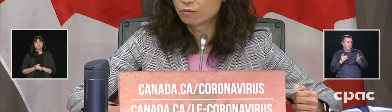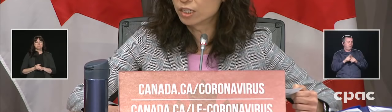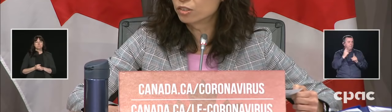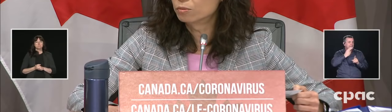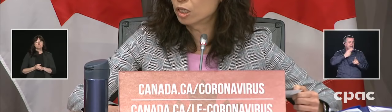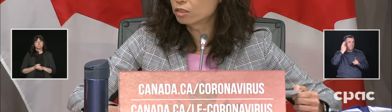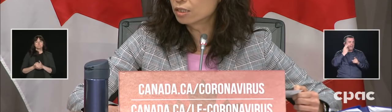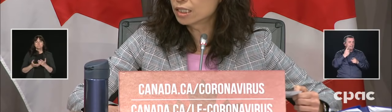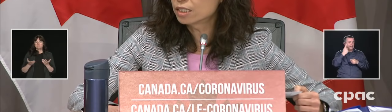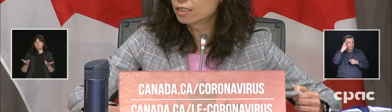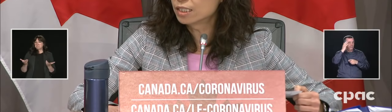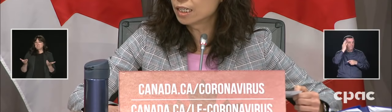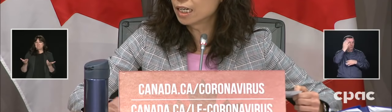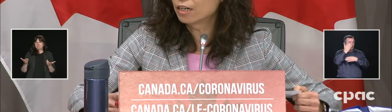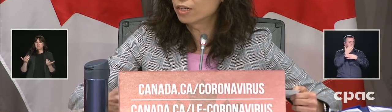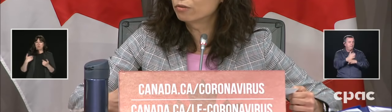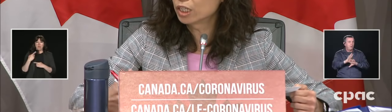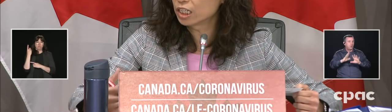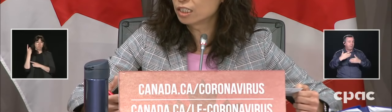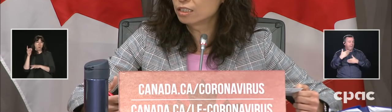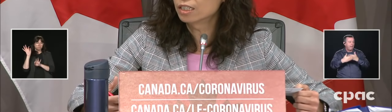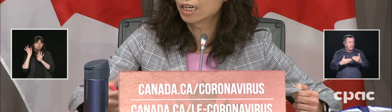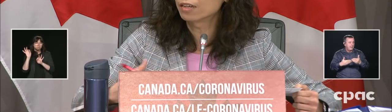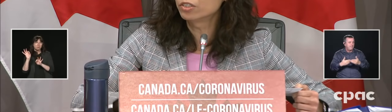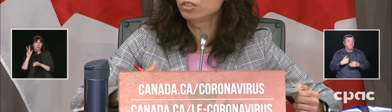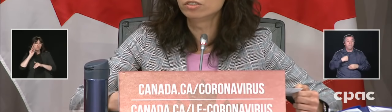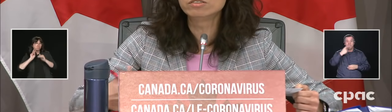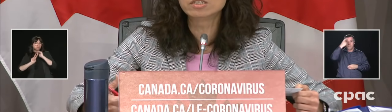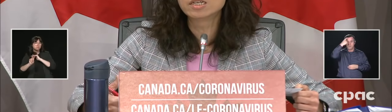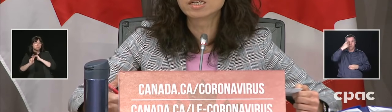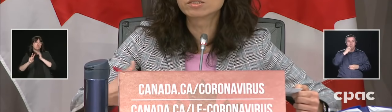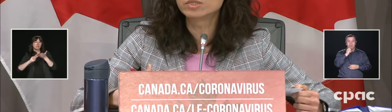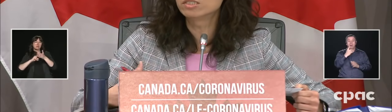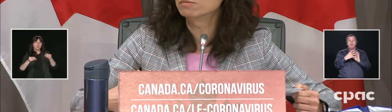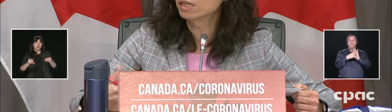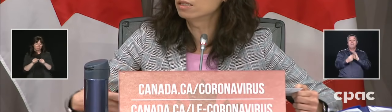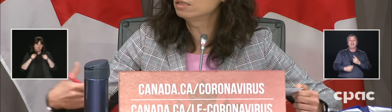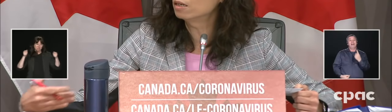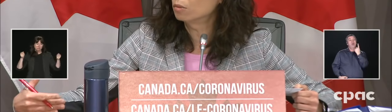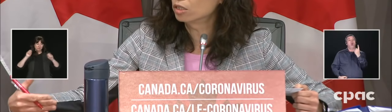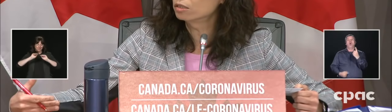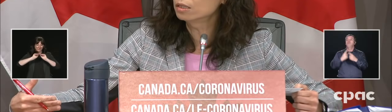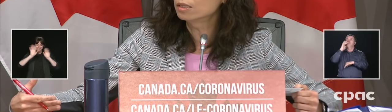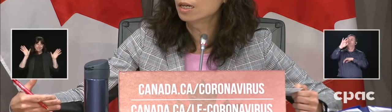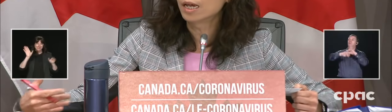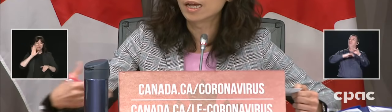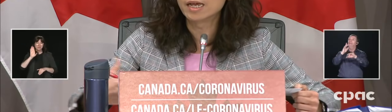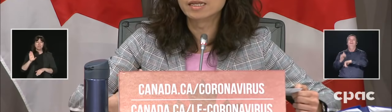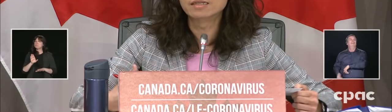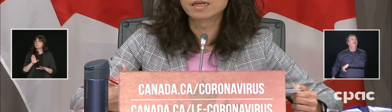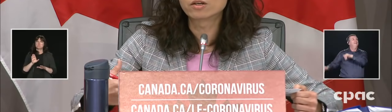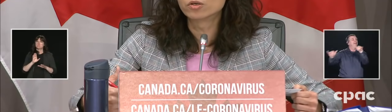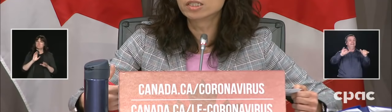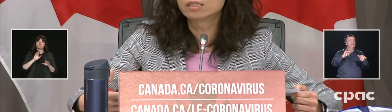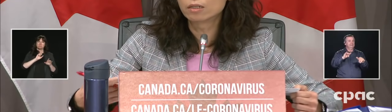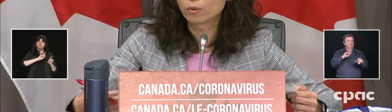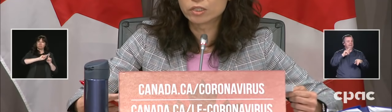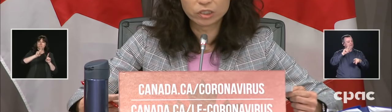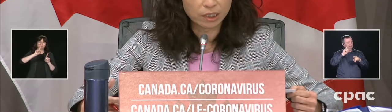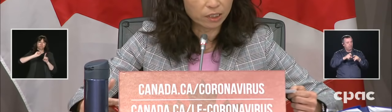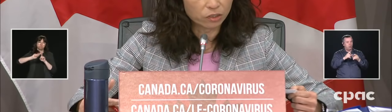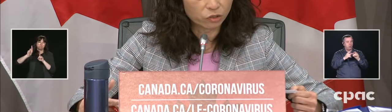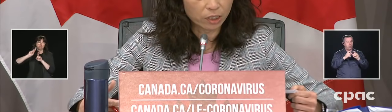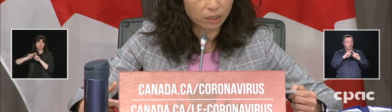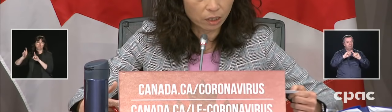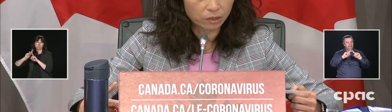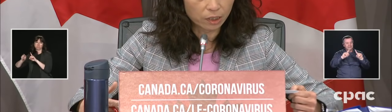single universal model that's going to take care of everything. You're going to have to use a suite of methods and models, and according to the